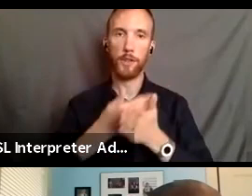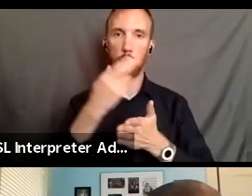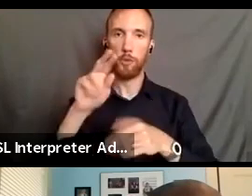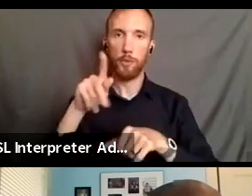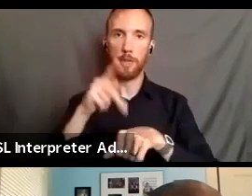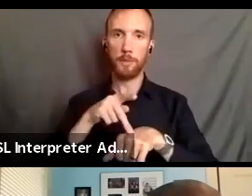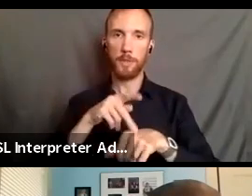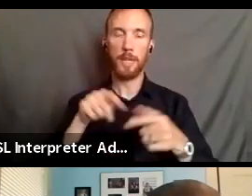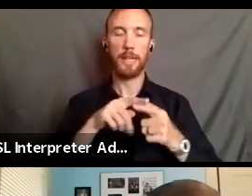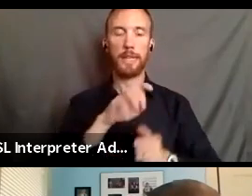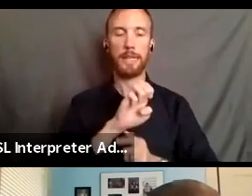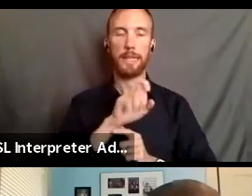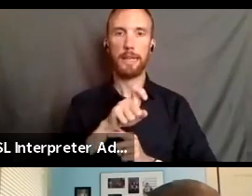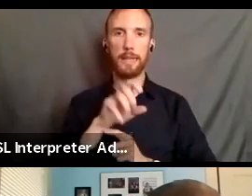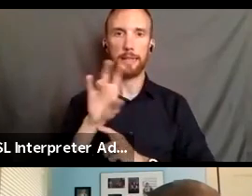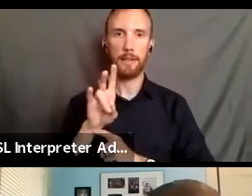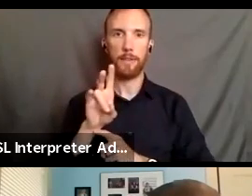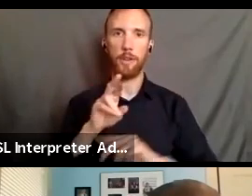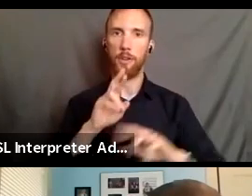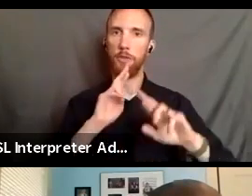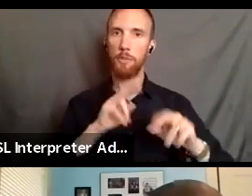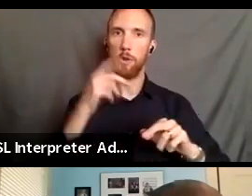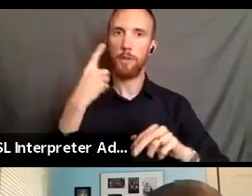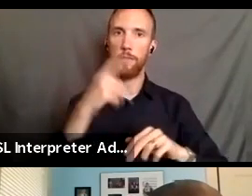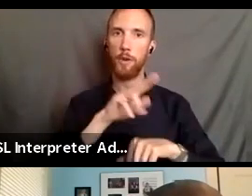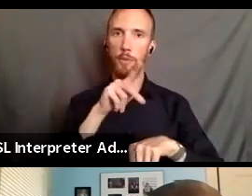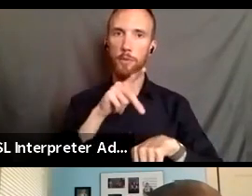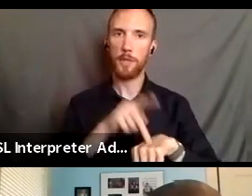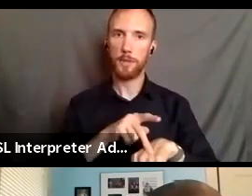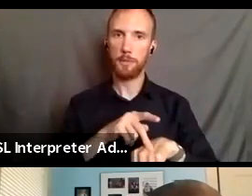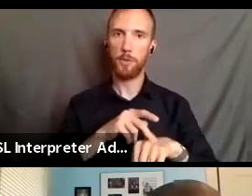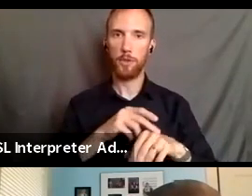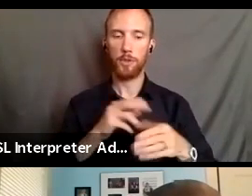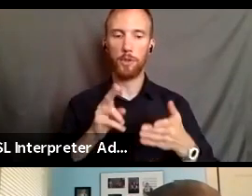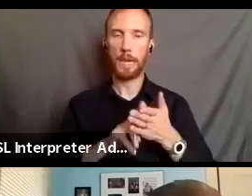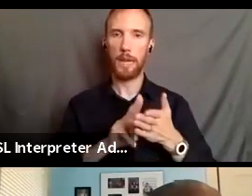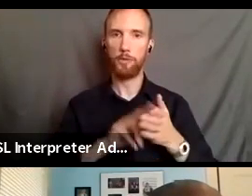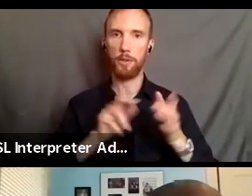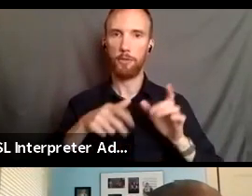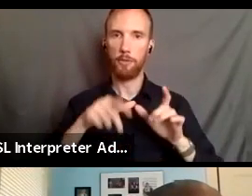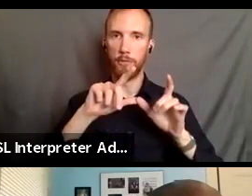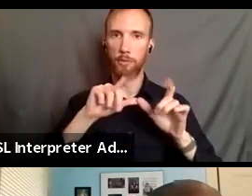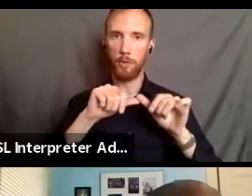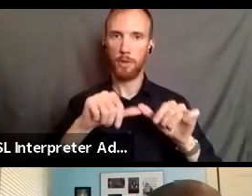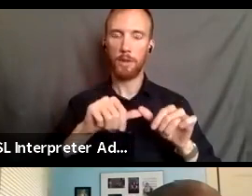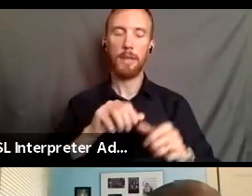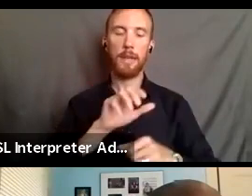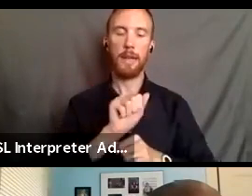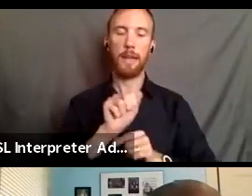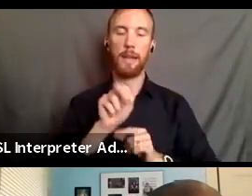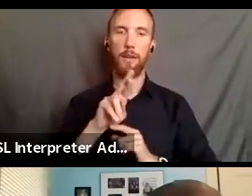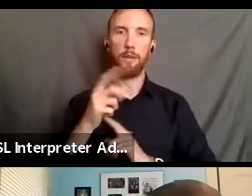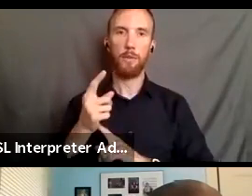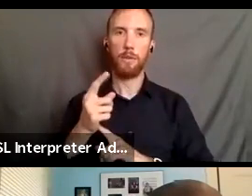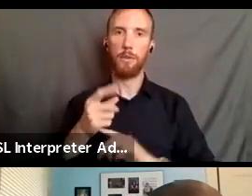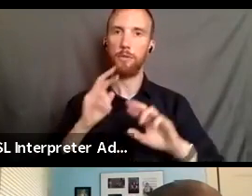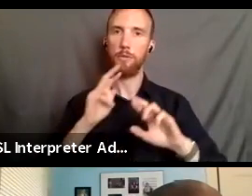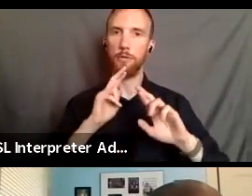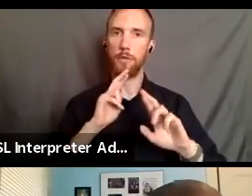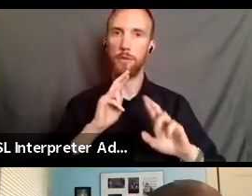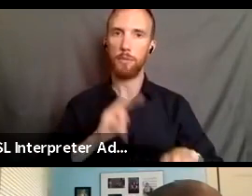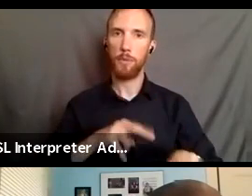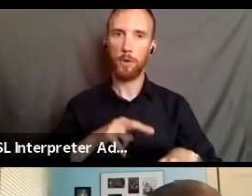ex7 the report on principal contracts for renewals and ar1 the report on board report